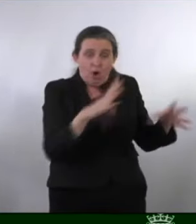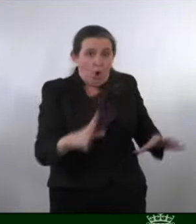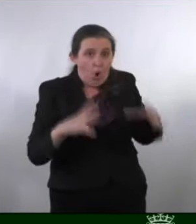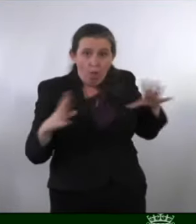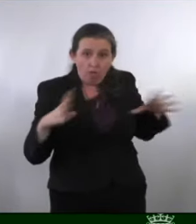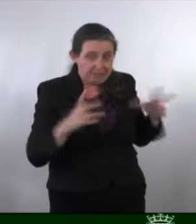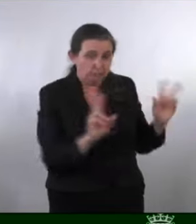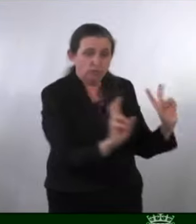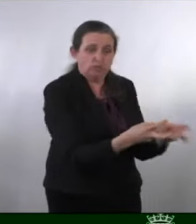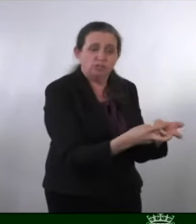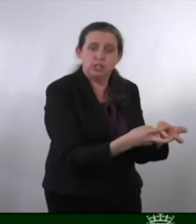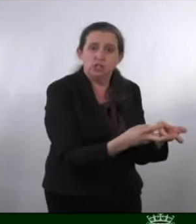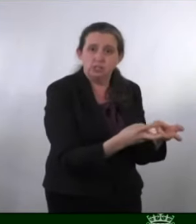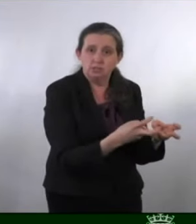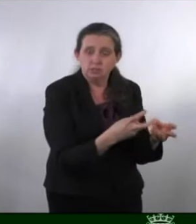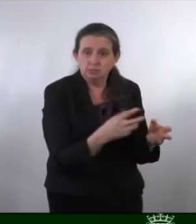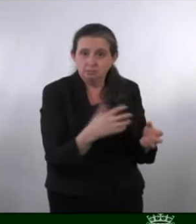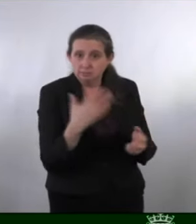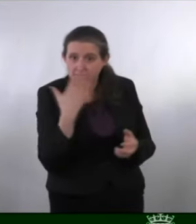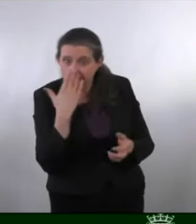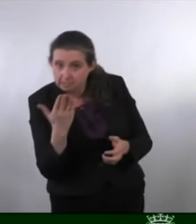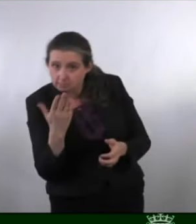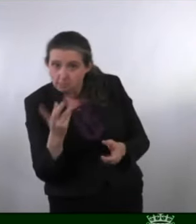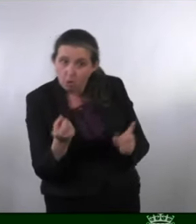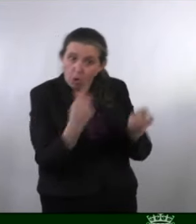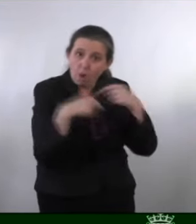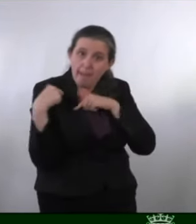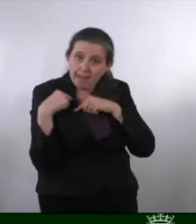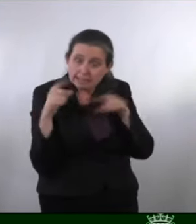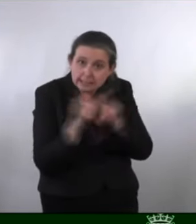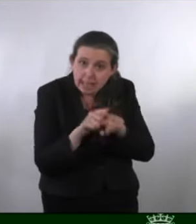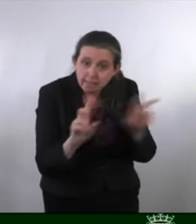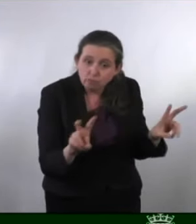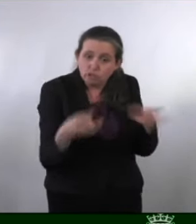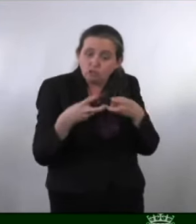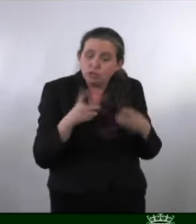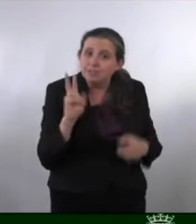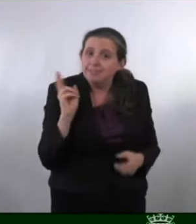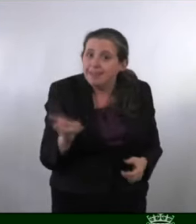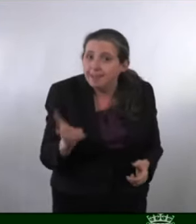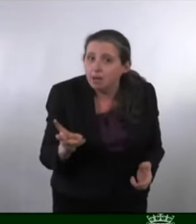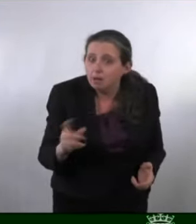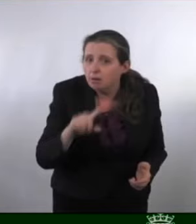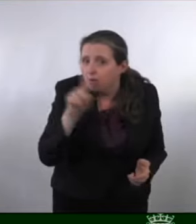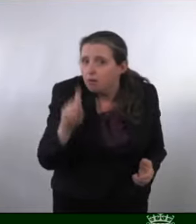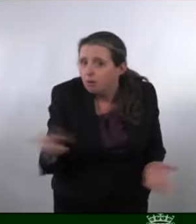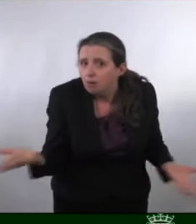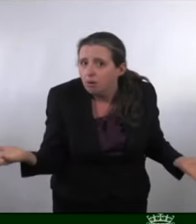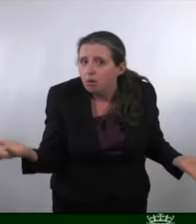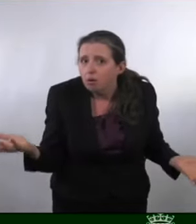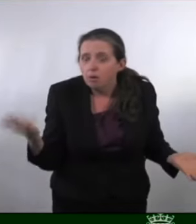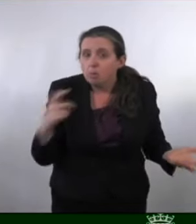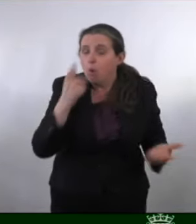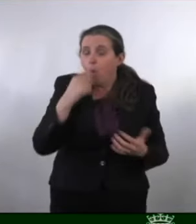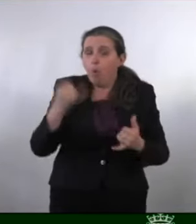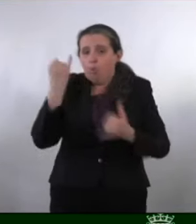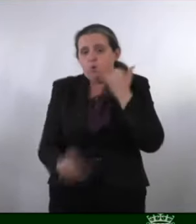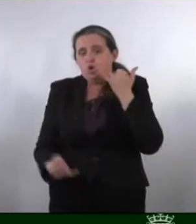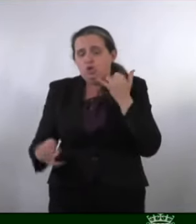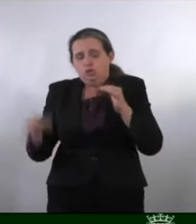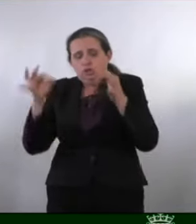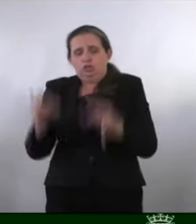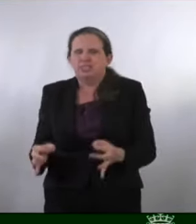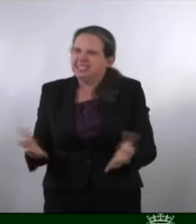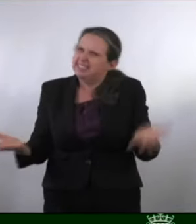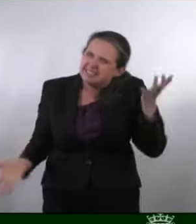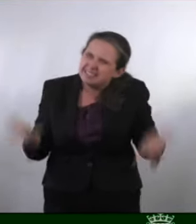almost be certainly be back where you were before the national lockdown, probably in even stricter restrictions. And people